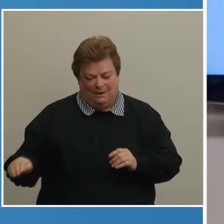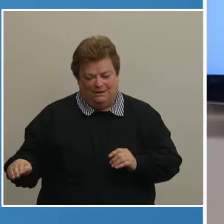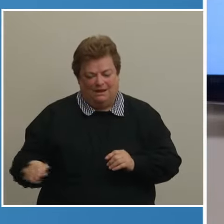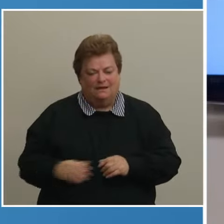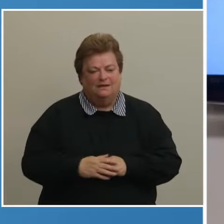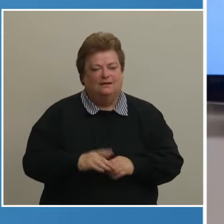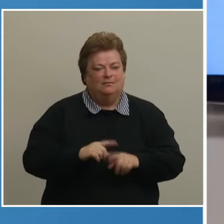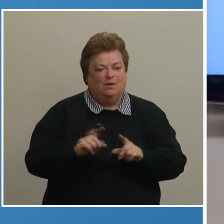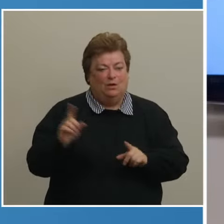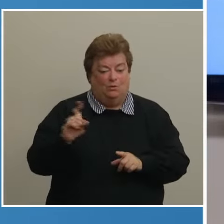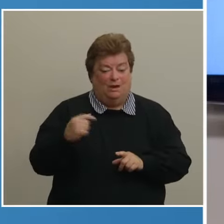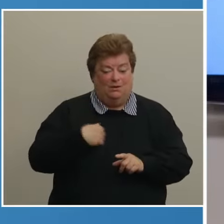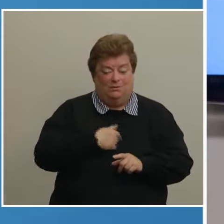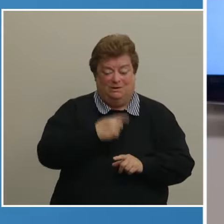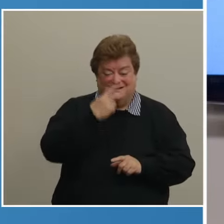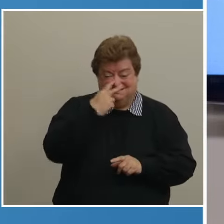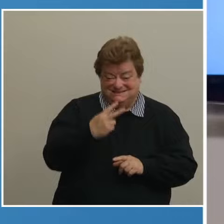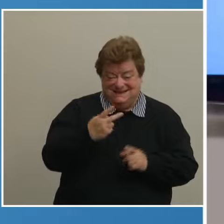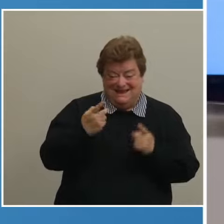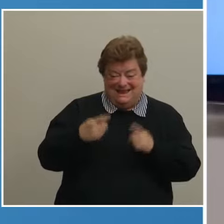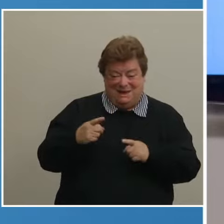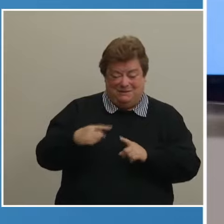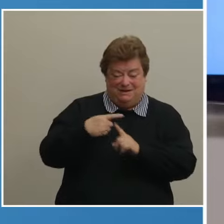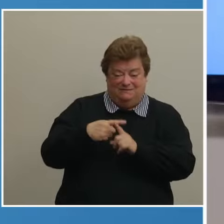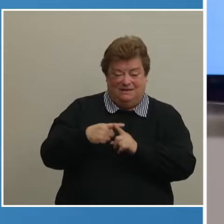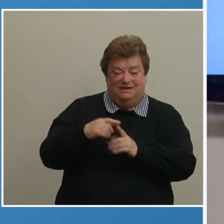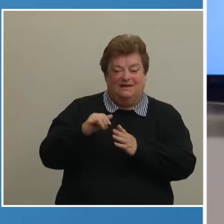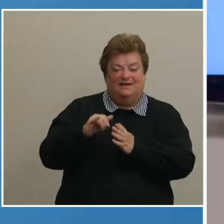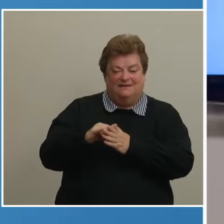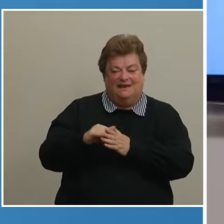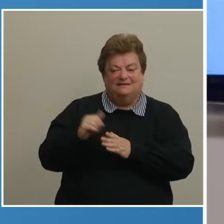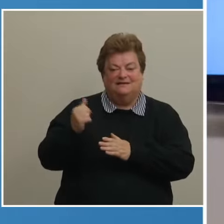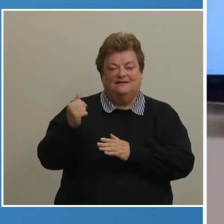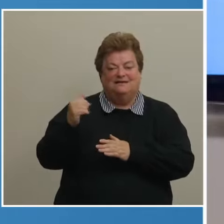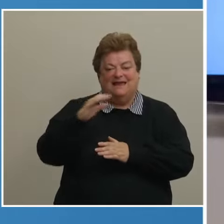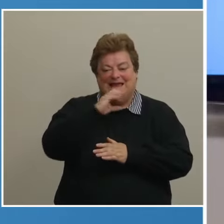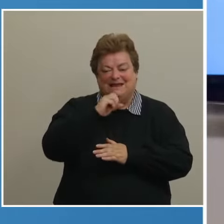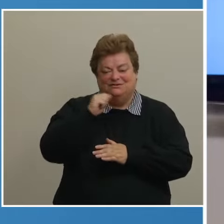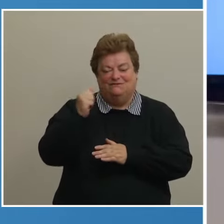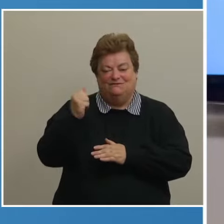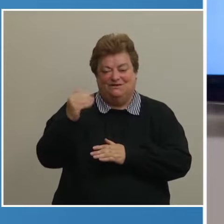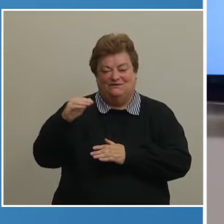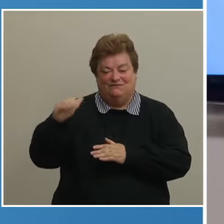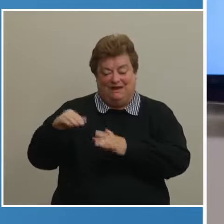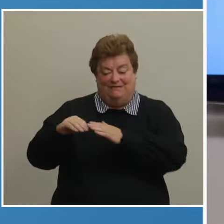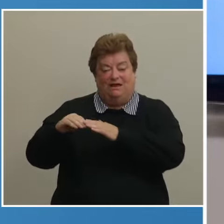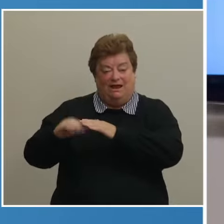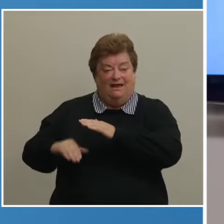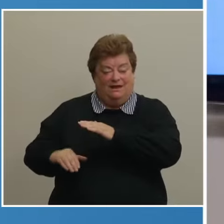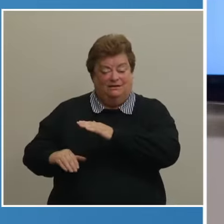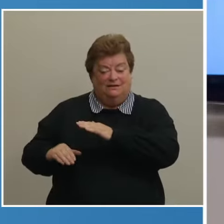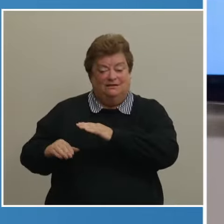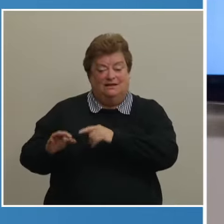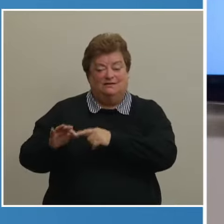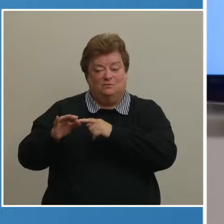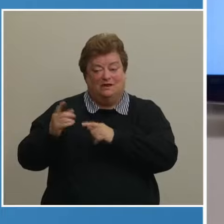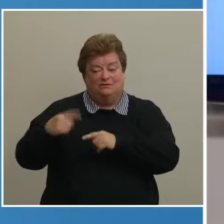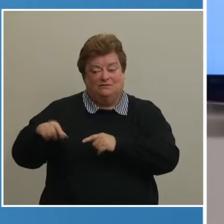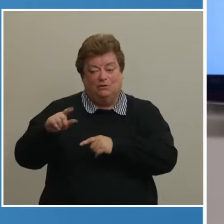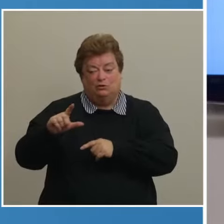are primarily in those age groups 55 and under, especially those, say, 20